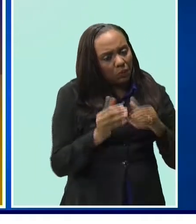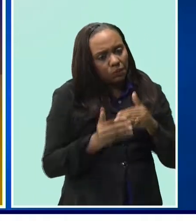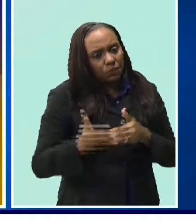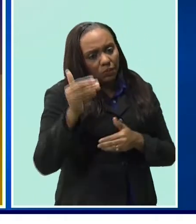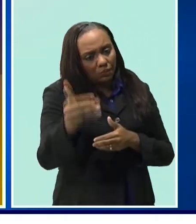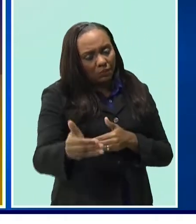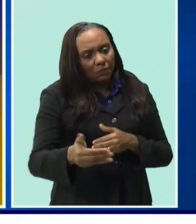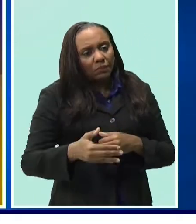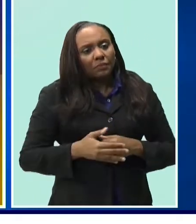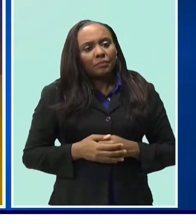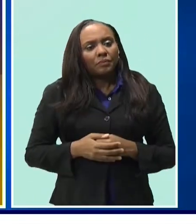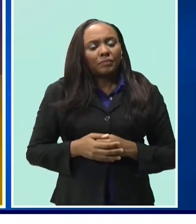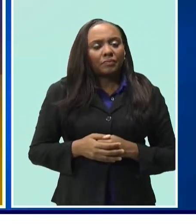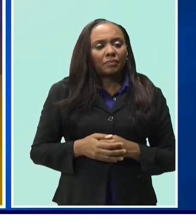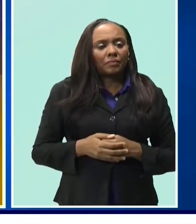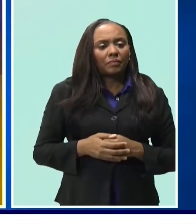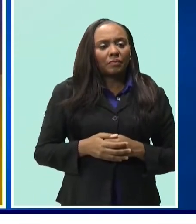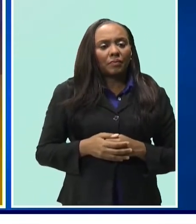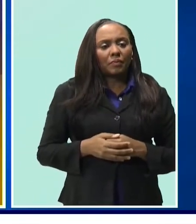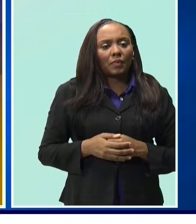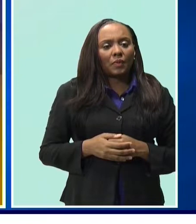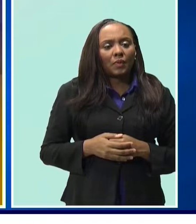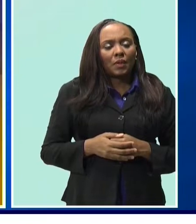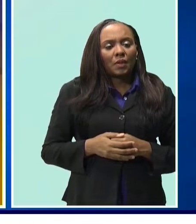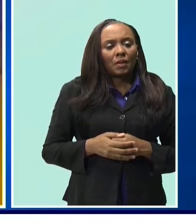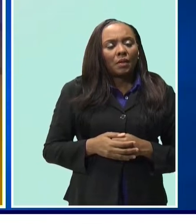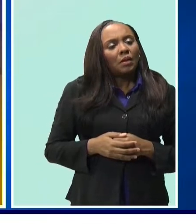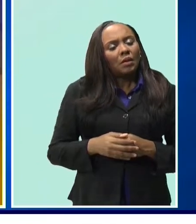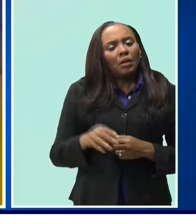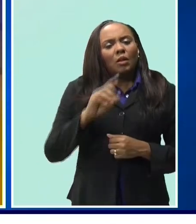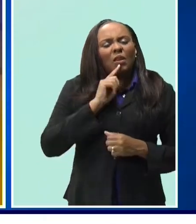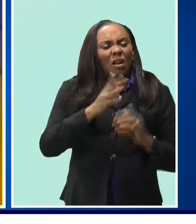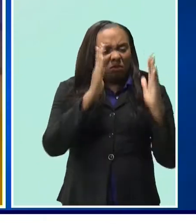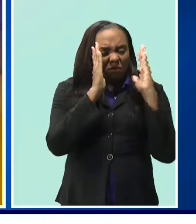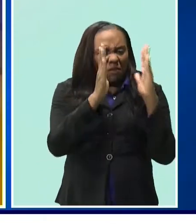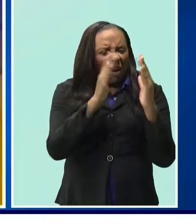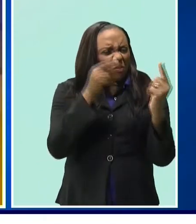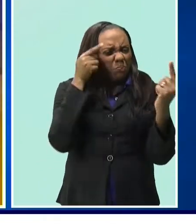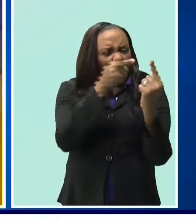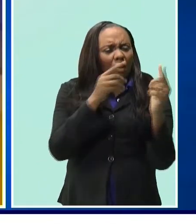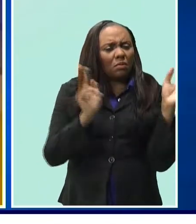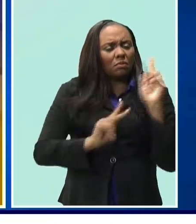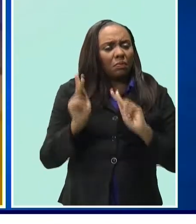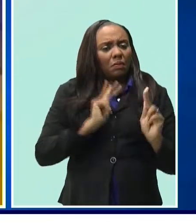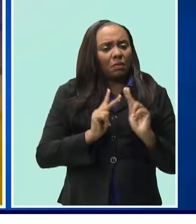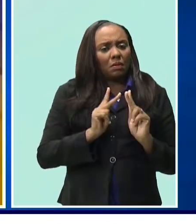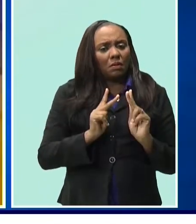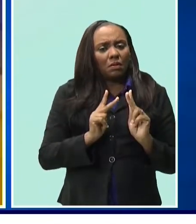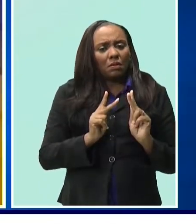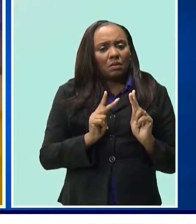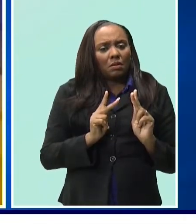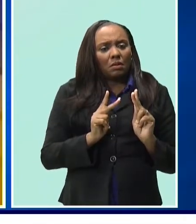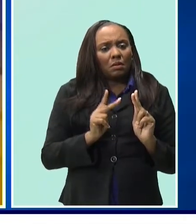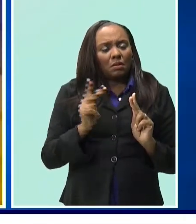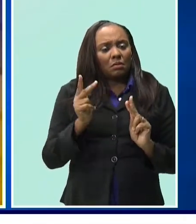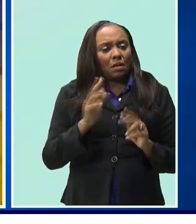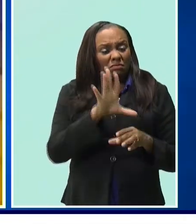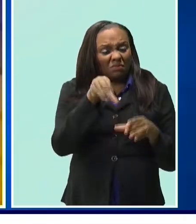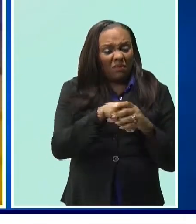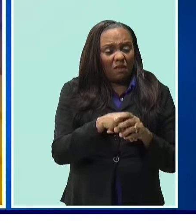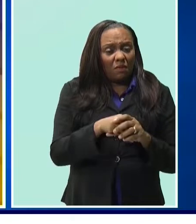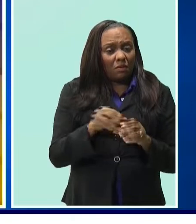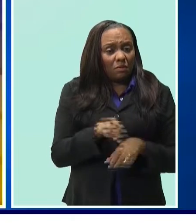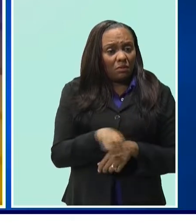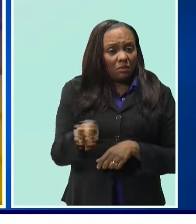quickly to people who will be leaving the tourism sector, not just to help them improve their skills in that